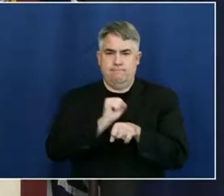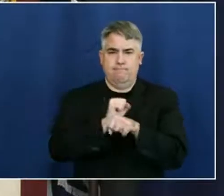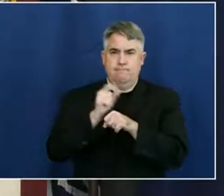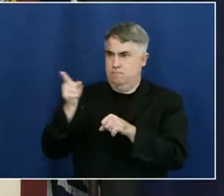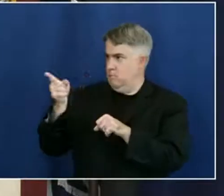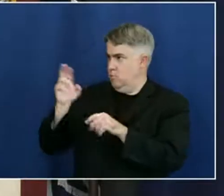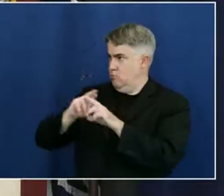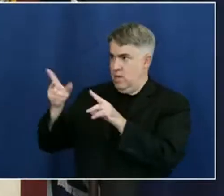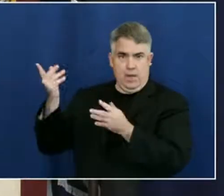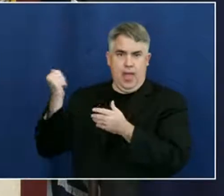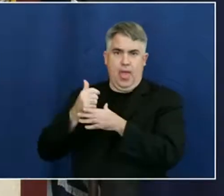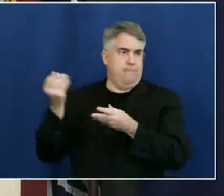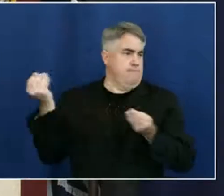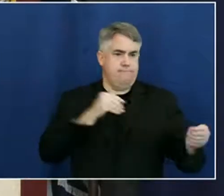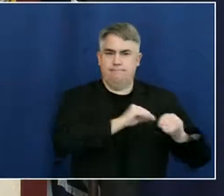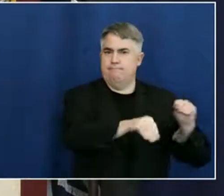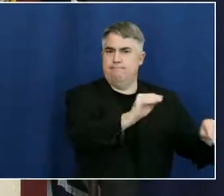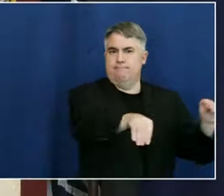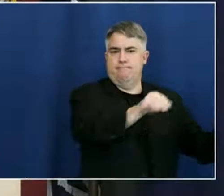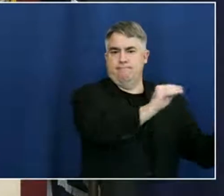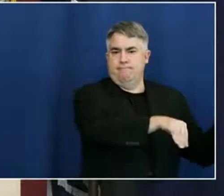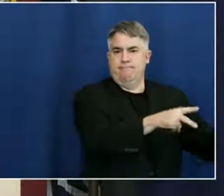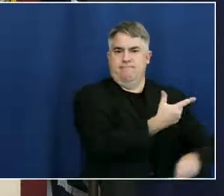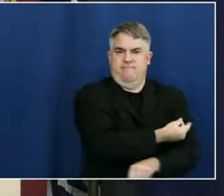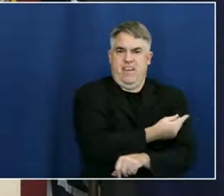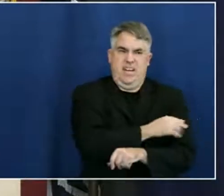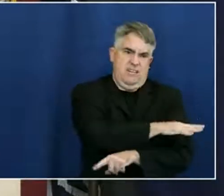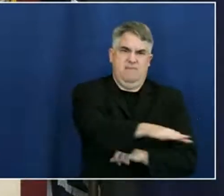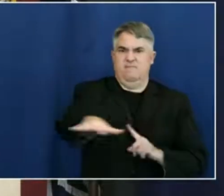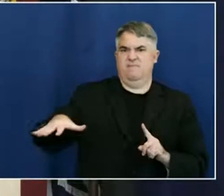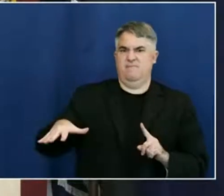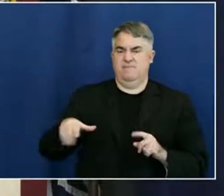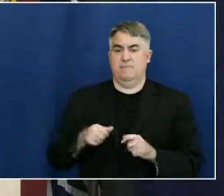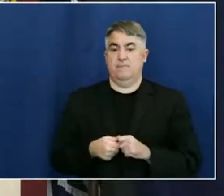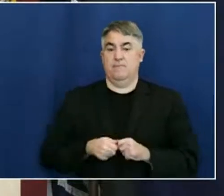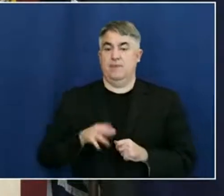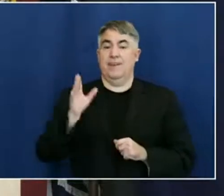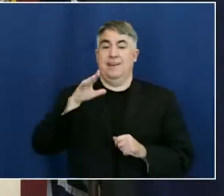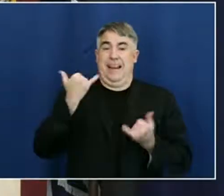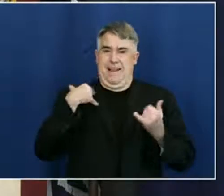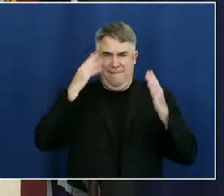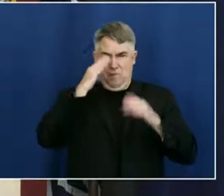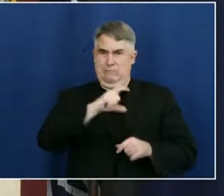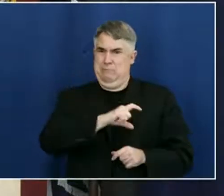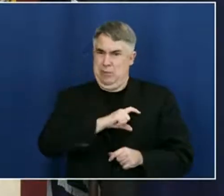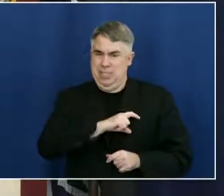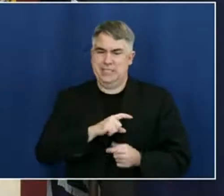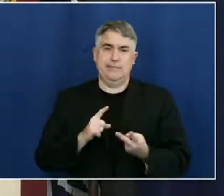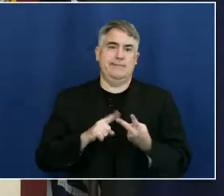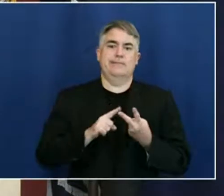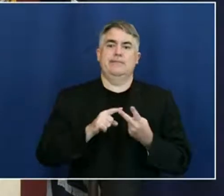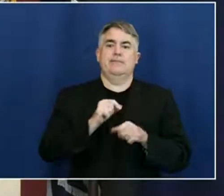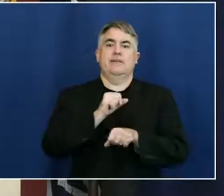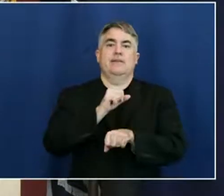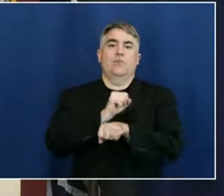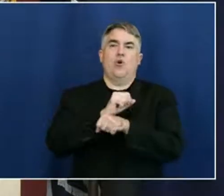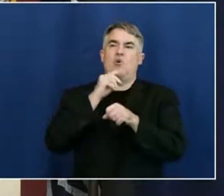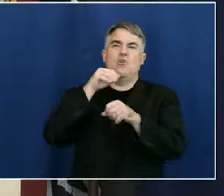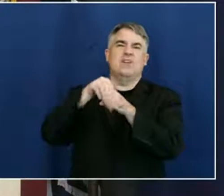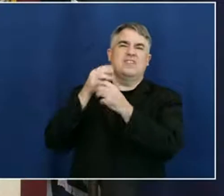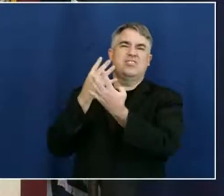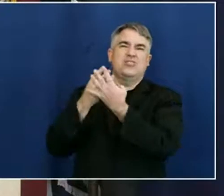going to have a particular focus particularly on those law enforcement personnel who work in our jails and those who work with